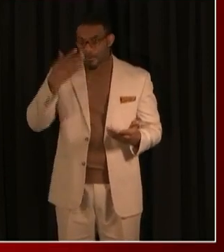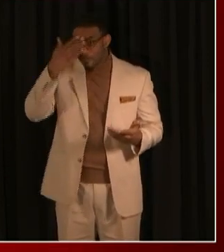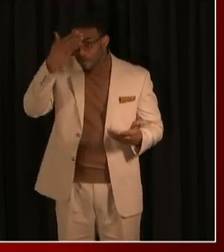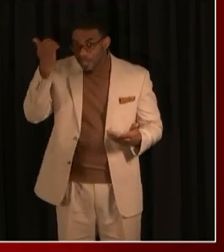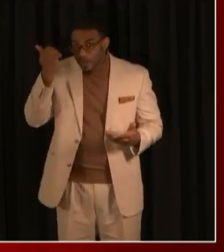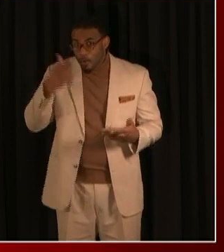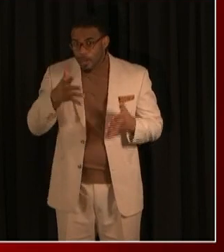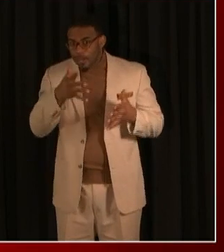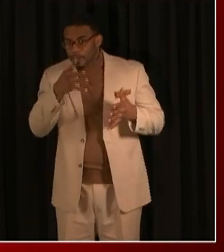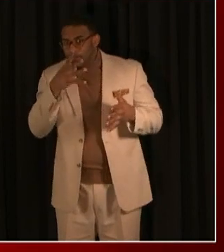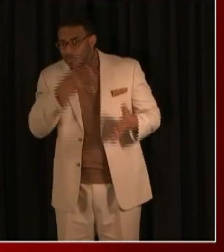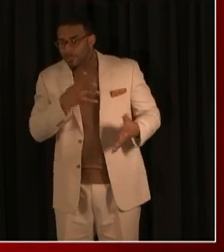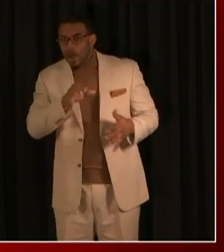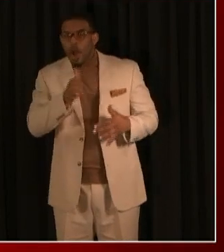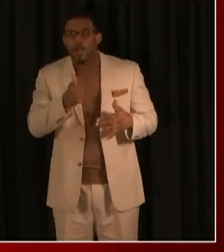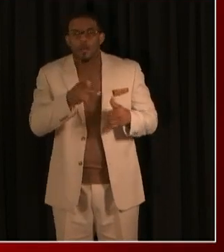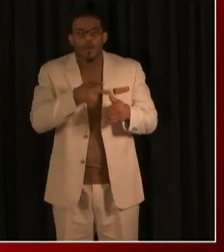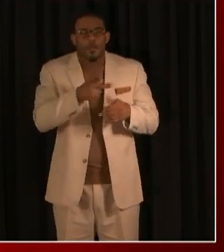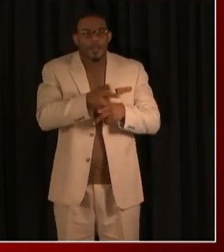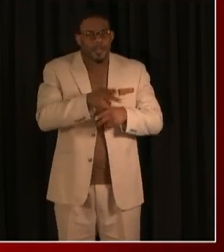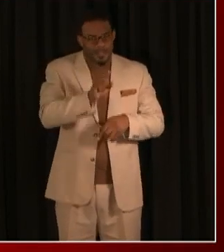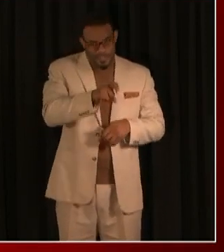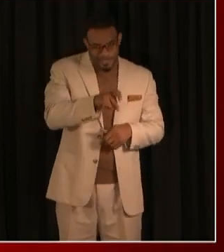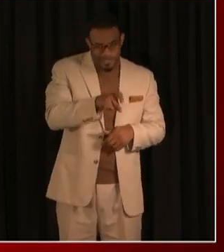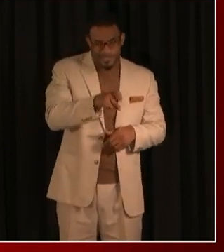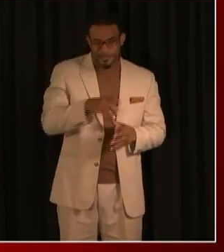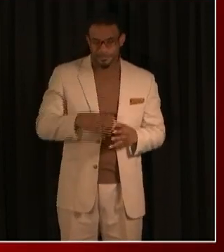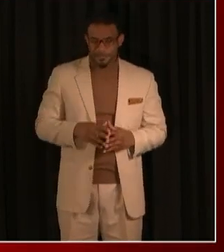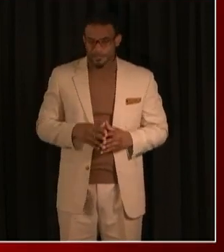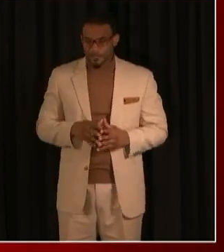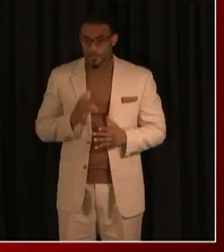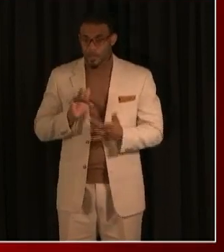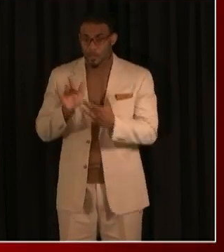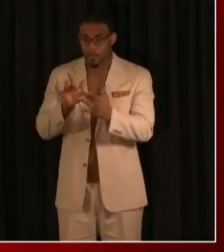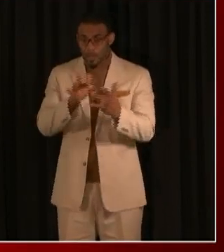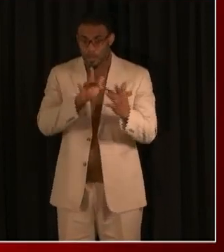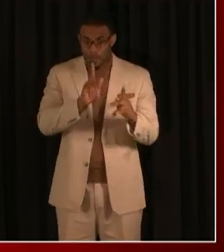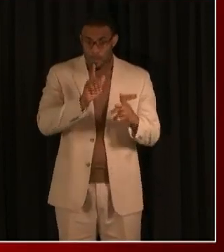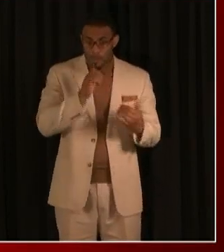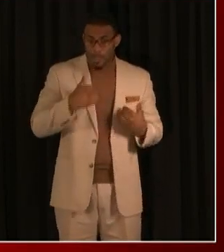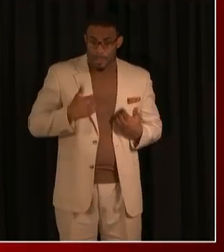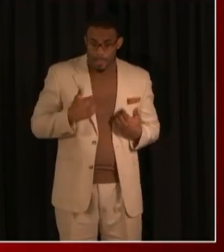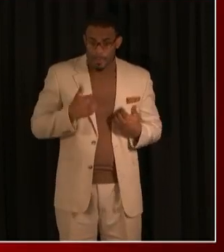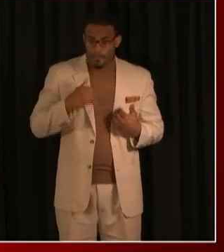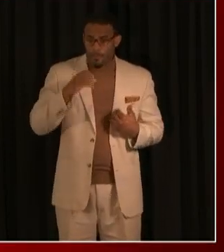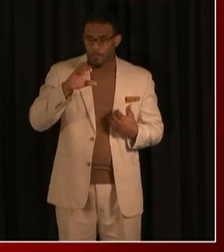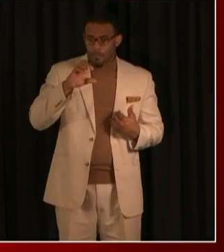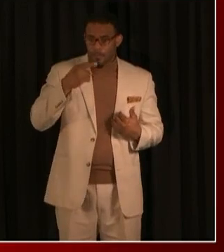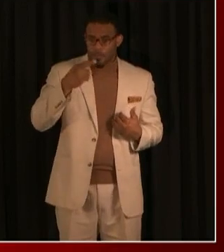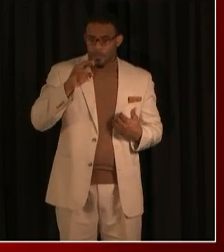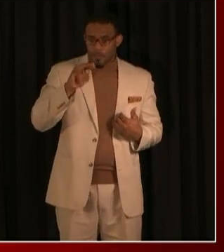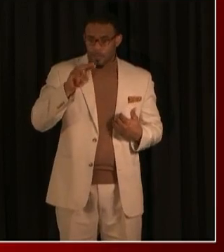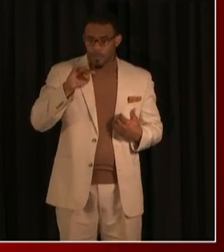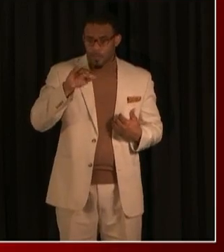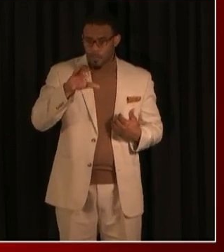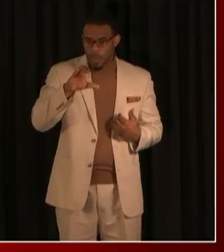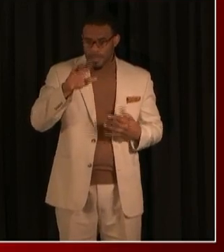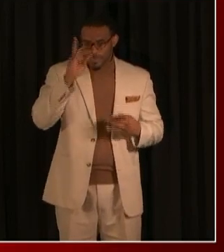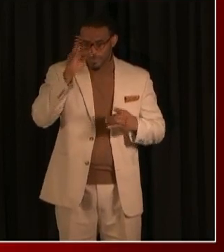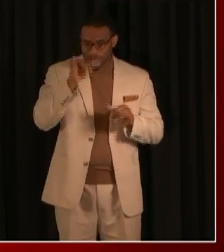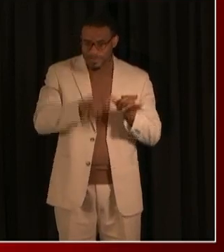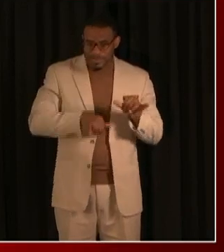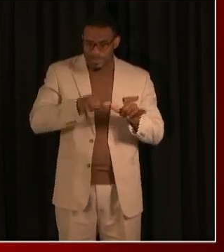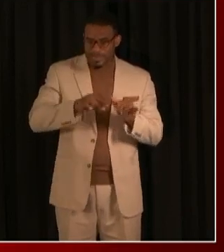leaving out the other primary care needs. So reaching out to those folks who have chronic diseases, as well